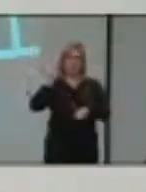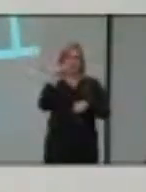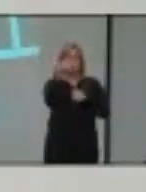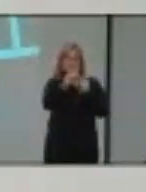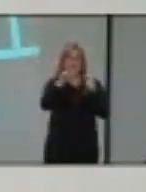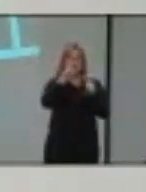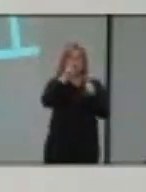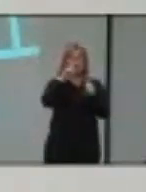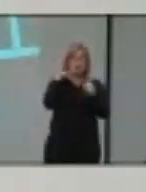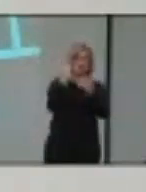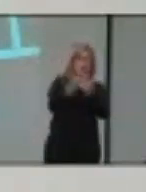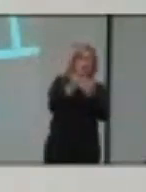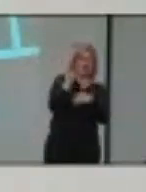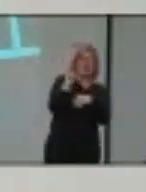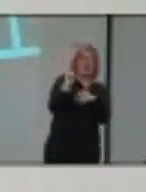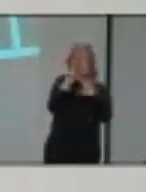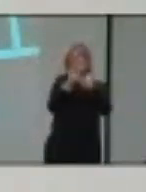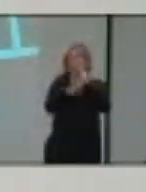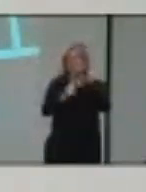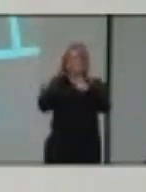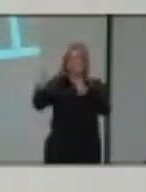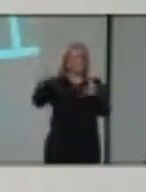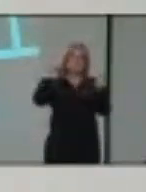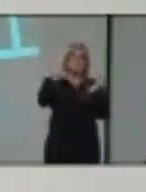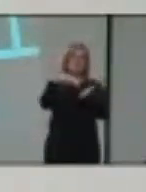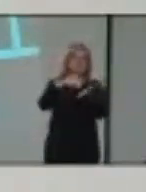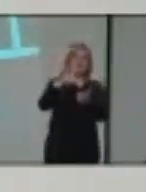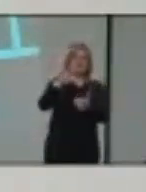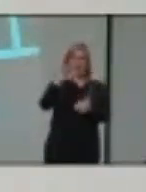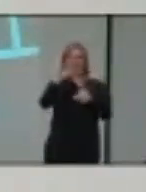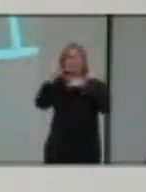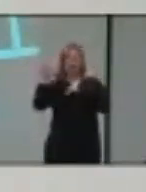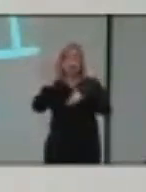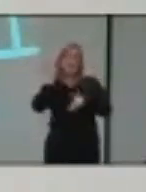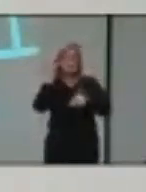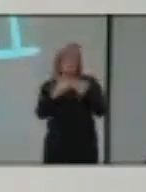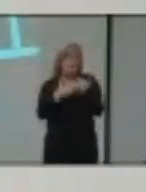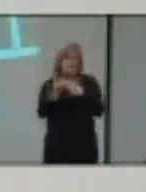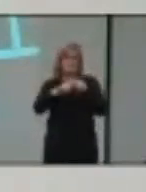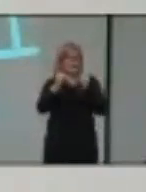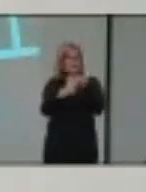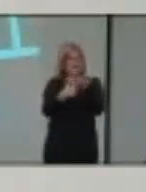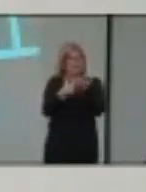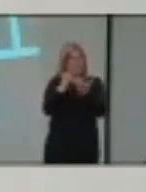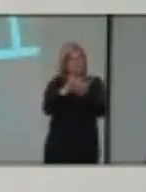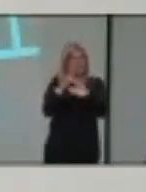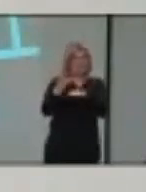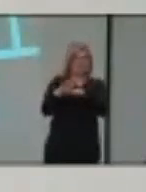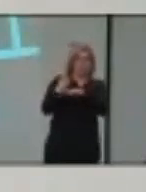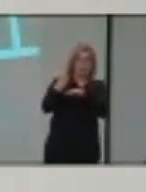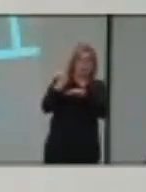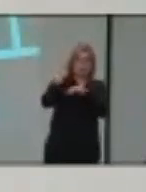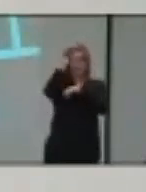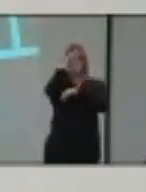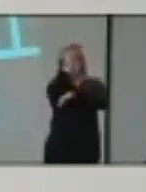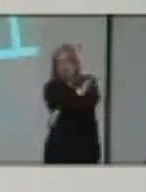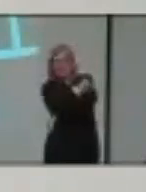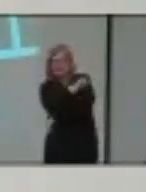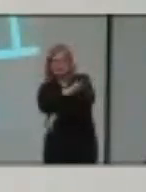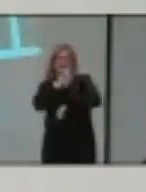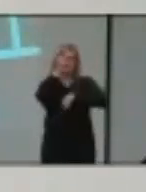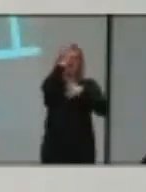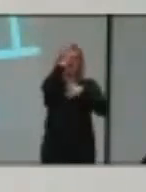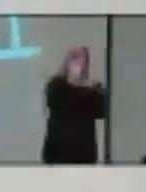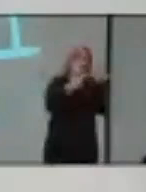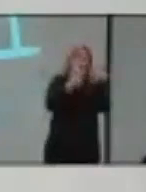Anyone who was still there, they sort of just stood on standby, or they could go home, whatever. But sometimes, you know, they would call out a second ambulance or a fire engine or the